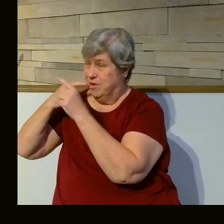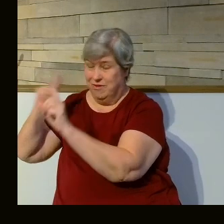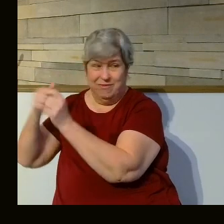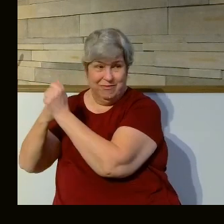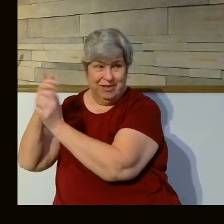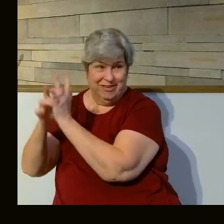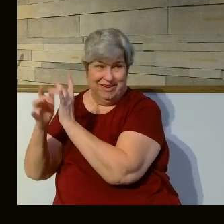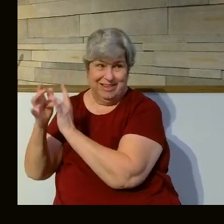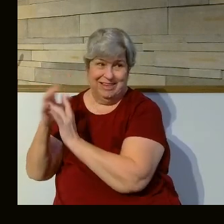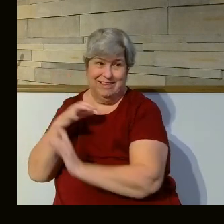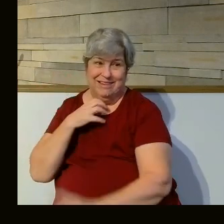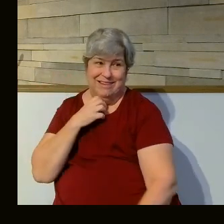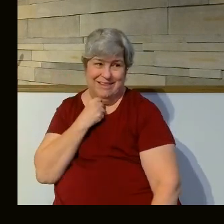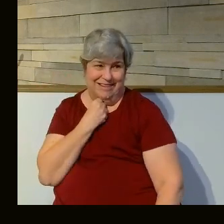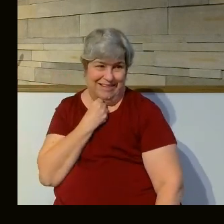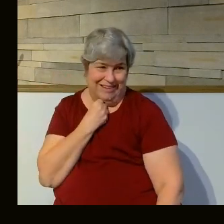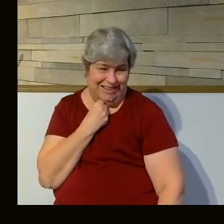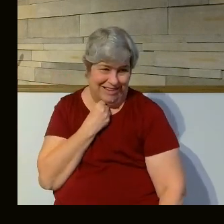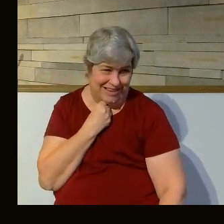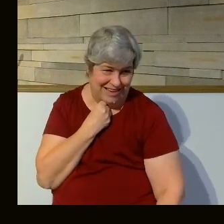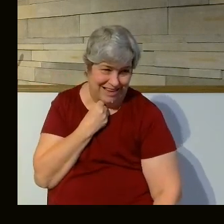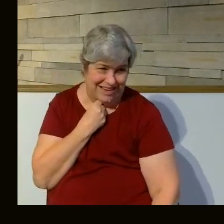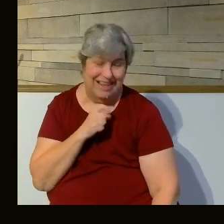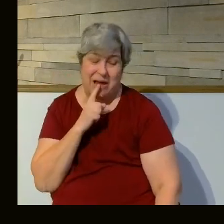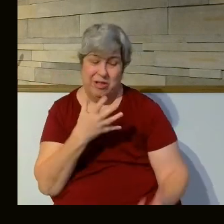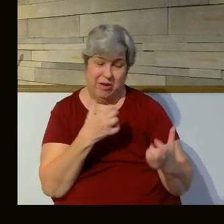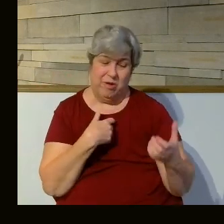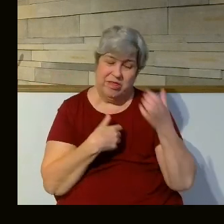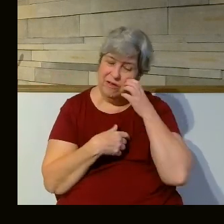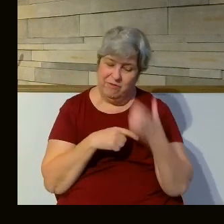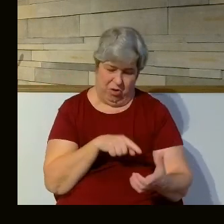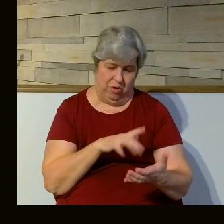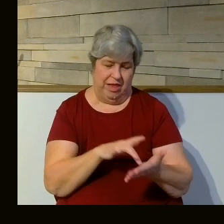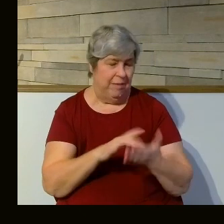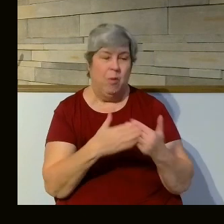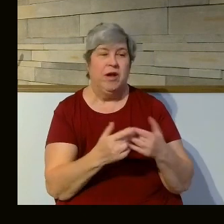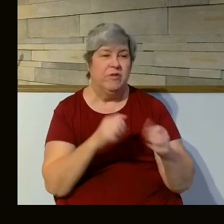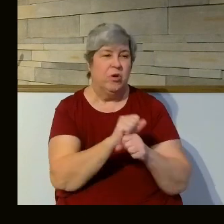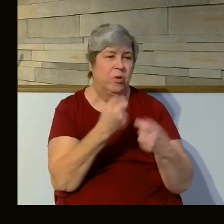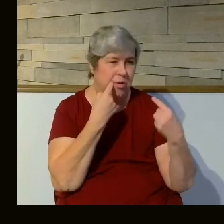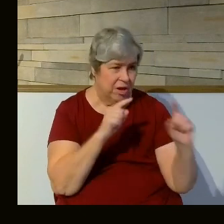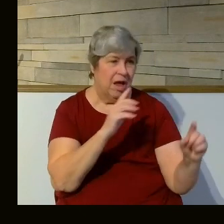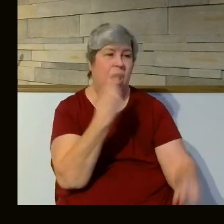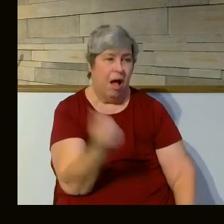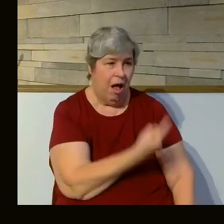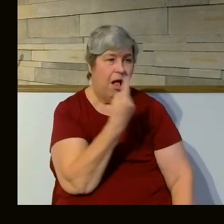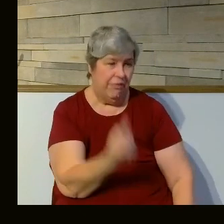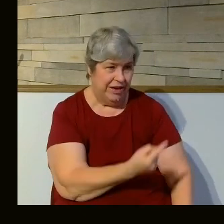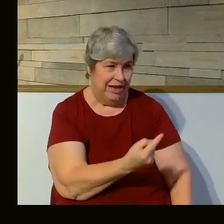Yeah. I know it's irrational, but I really want my devices to work all the time. And it's